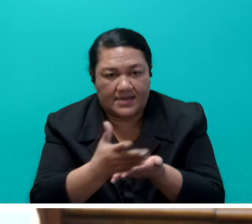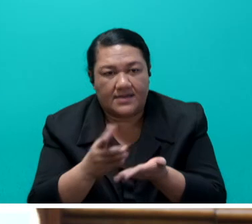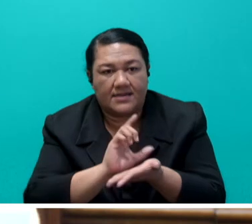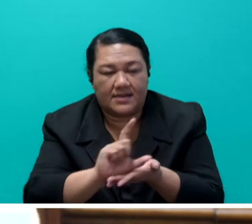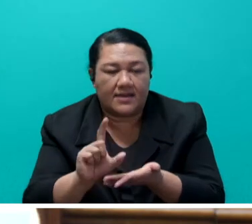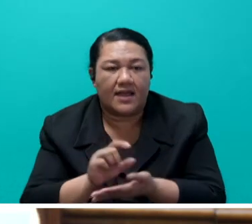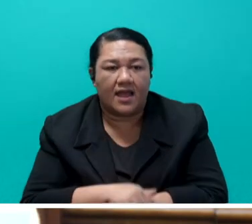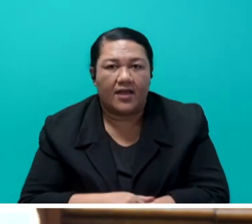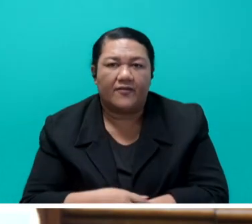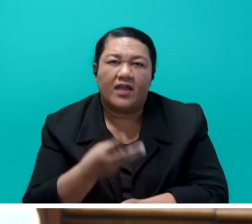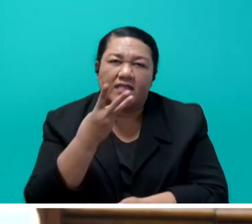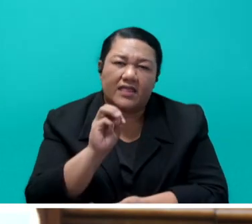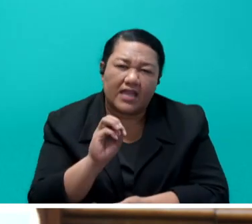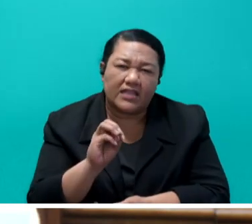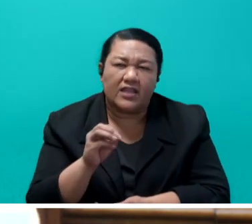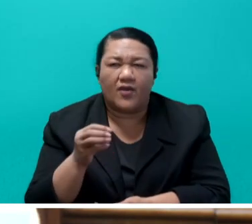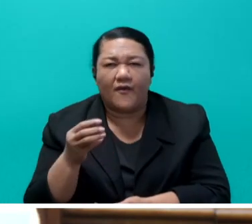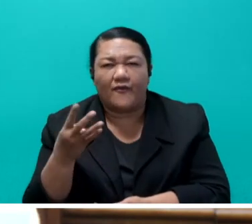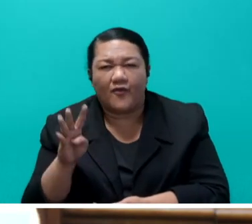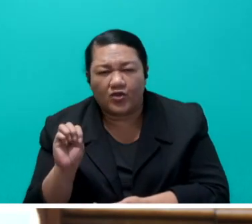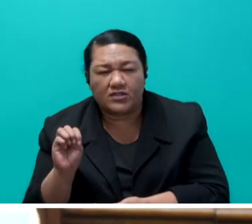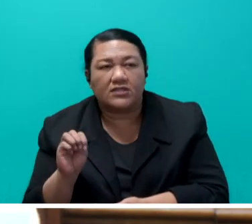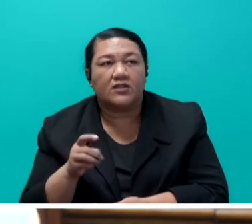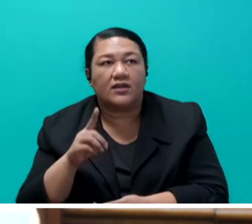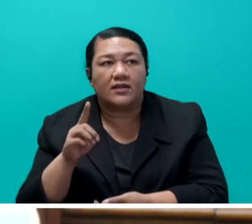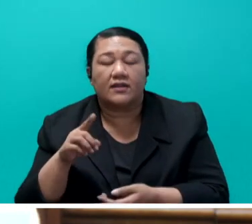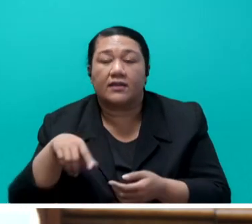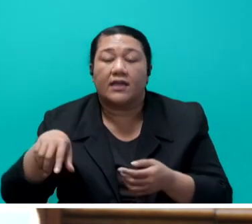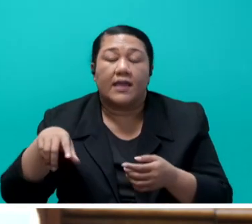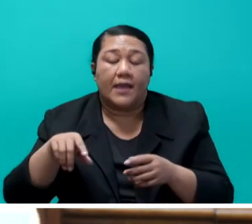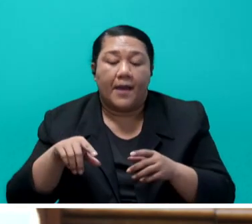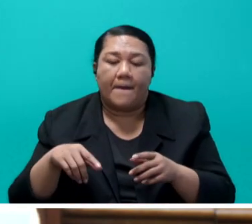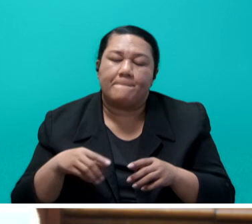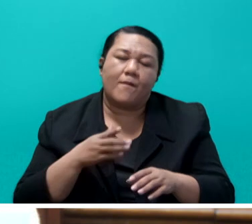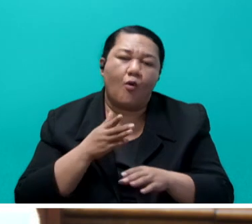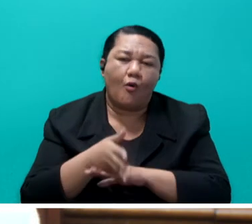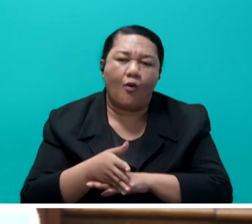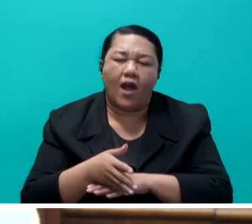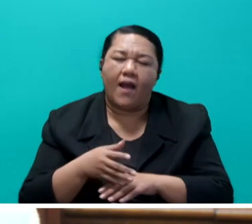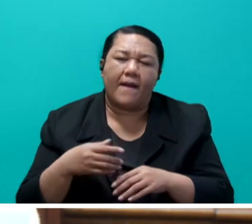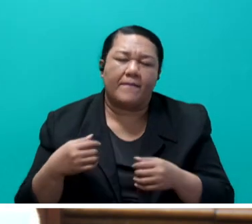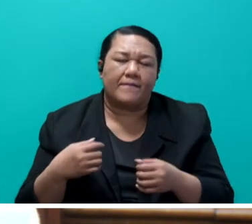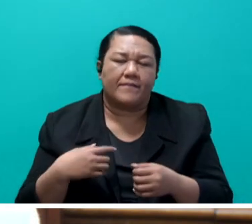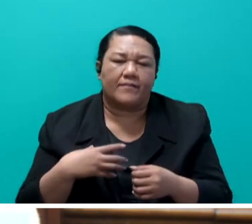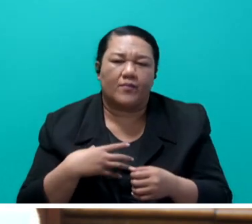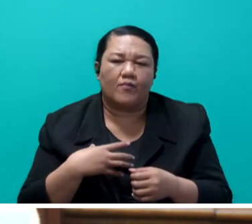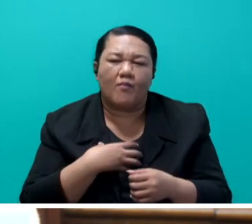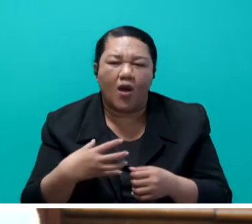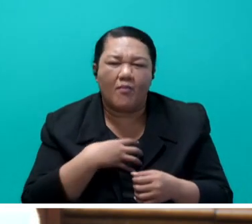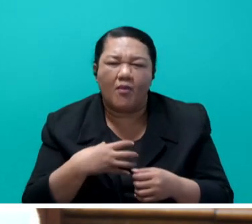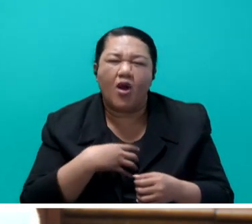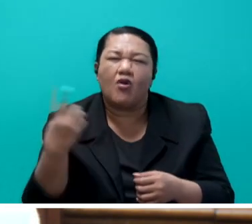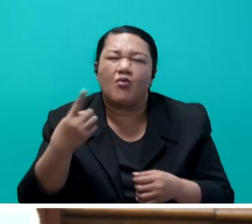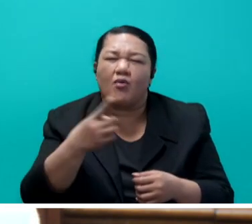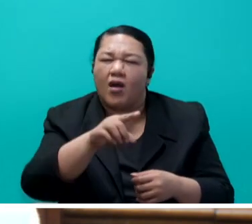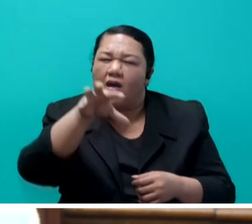over 30 nuclear-powered countries in the world who have treated their wastewater and have discharged those